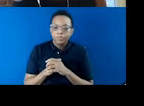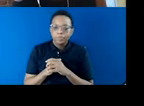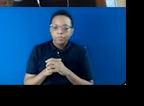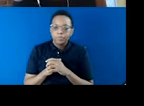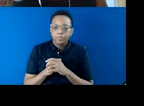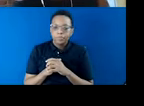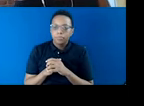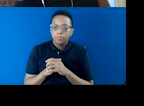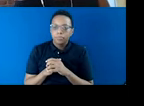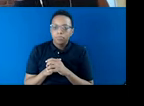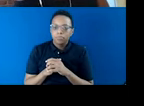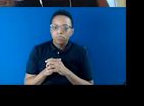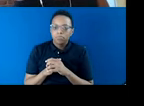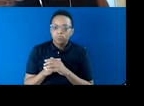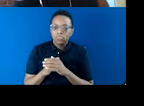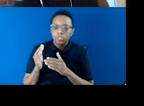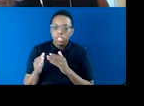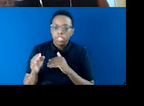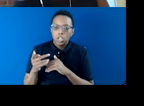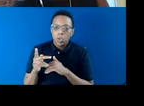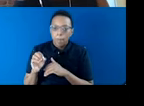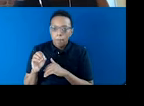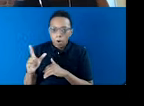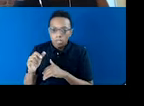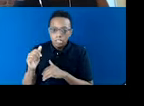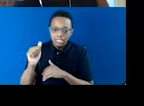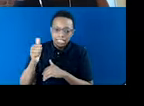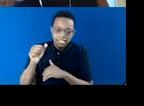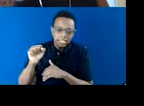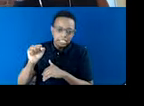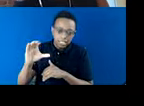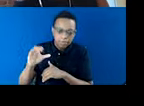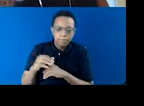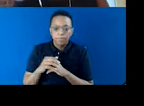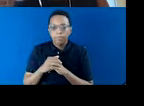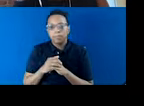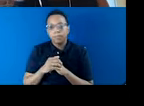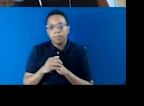All right, I'm gonna end the polling in another 10 seconds here.